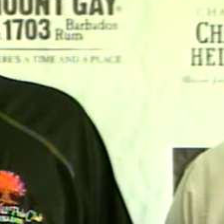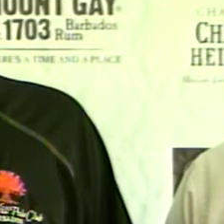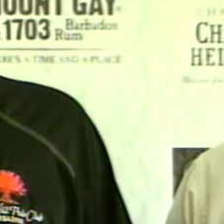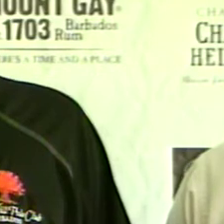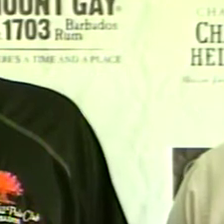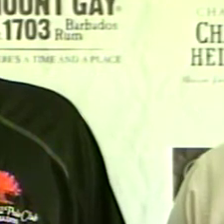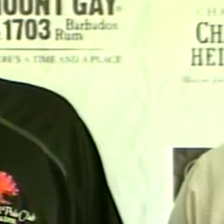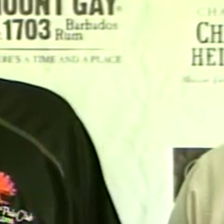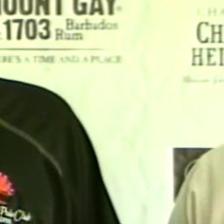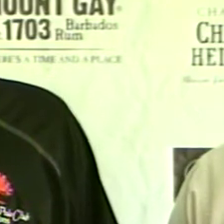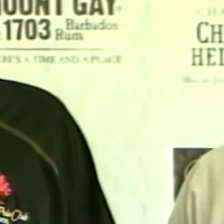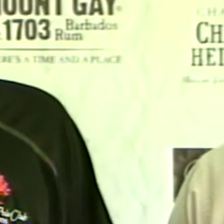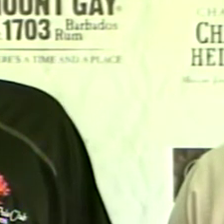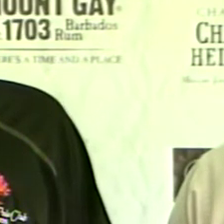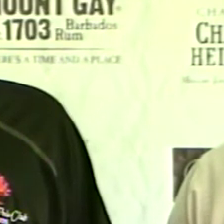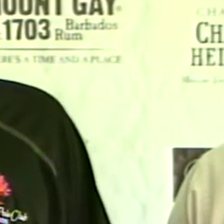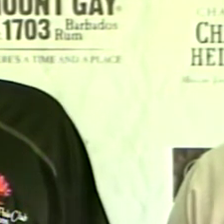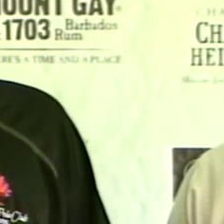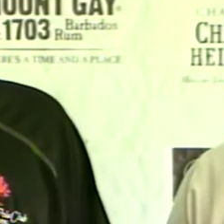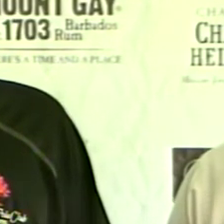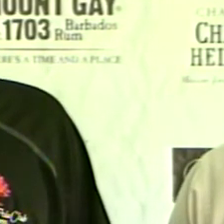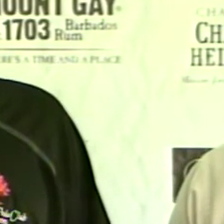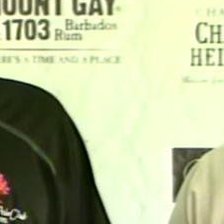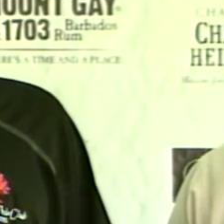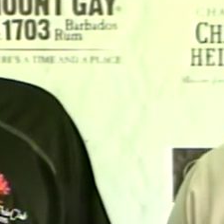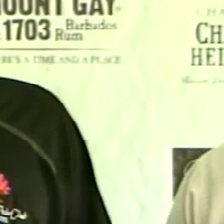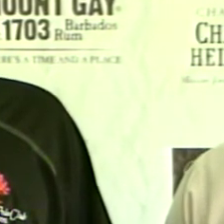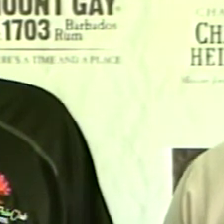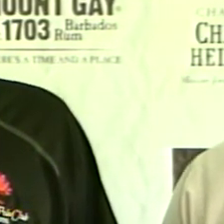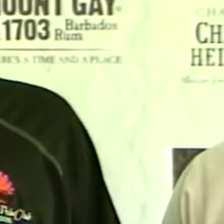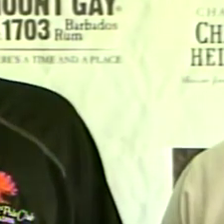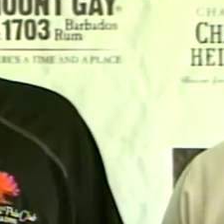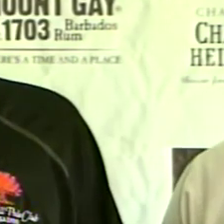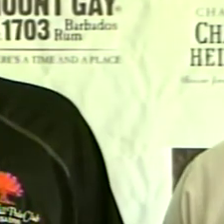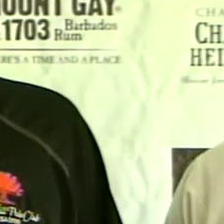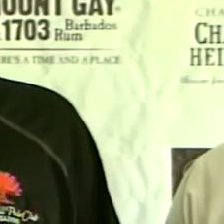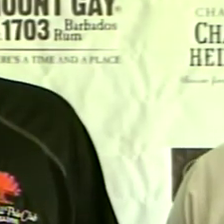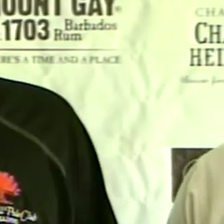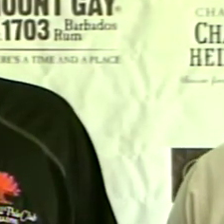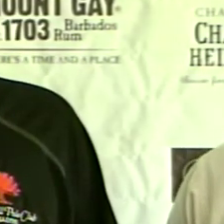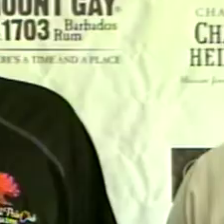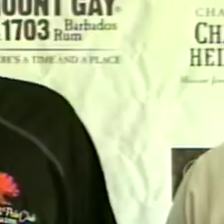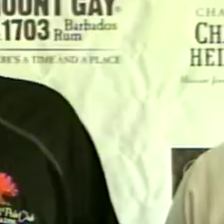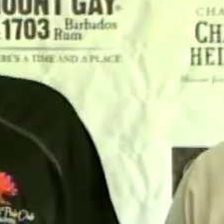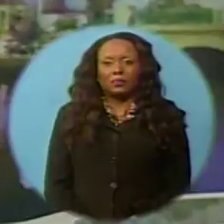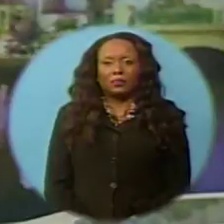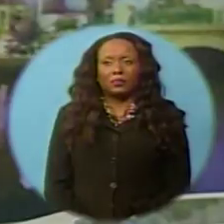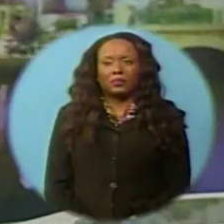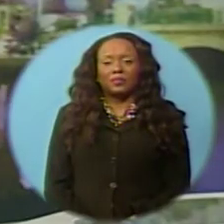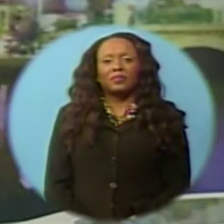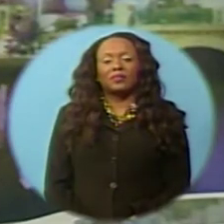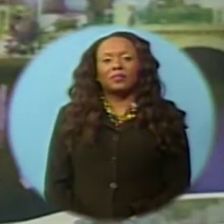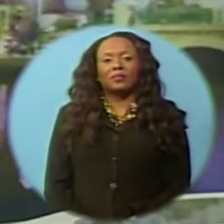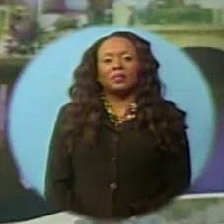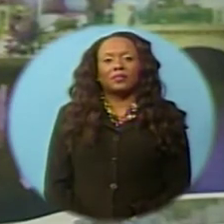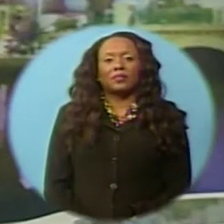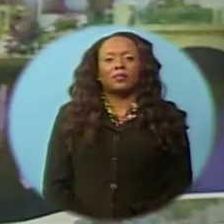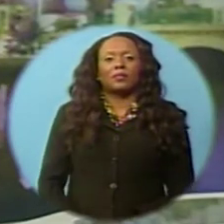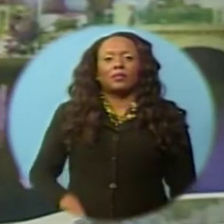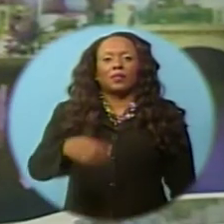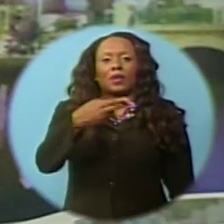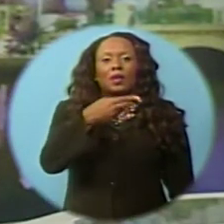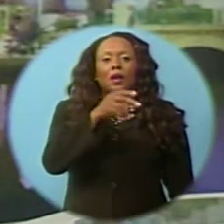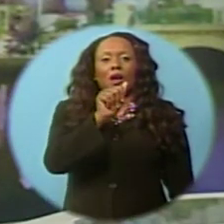have pros that visit annually that take part in local teams as well. Harbour